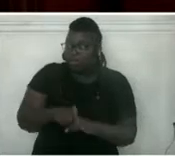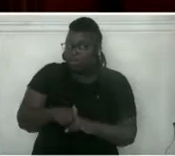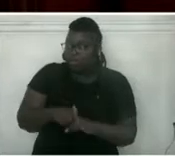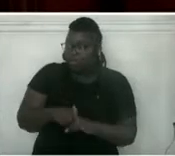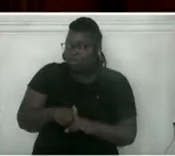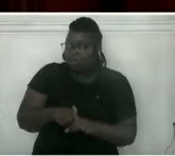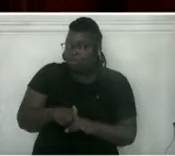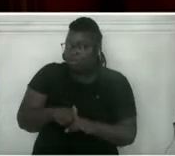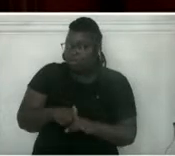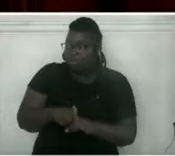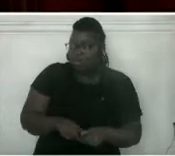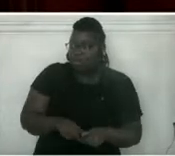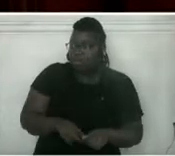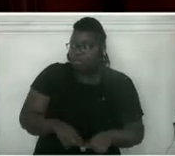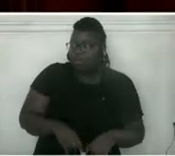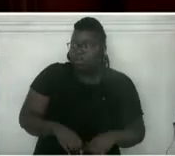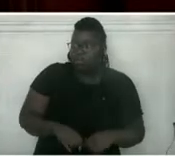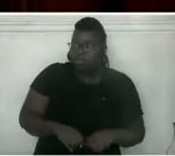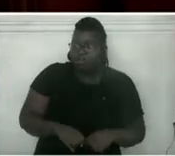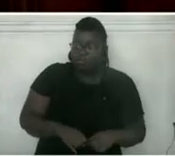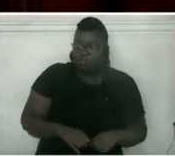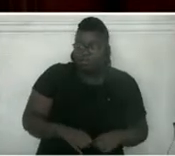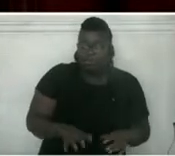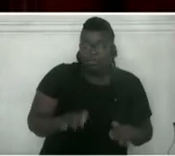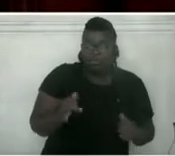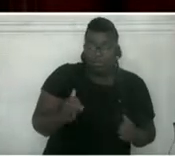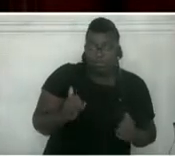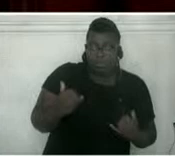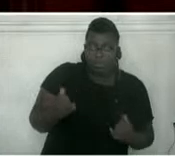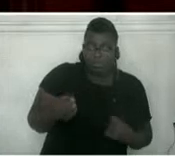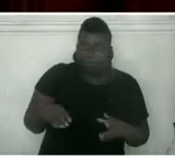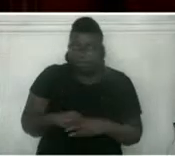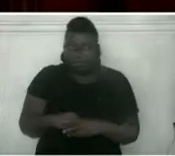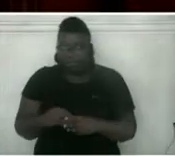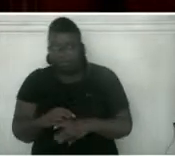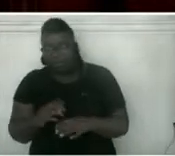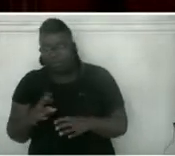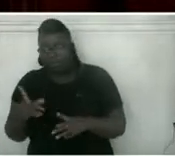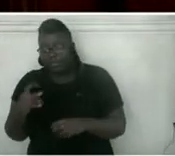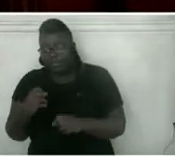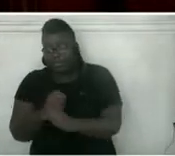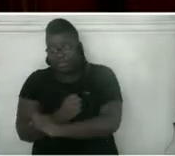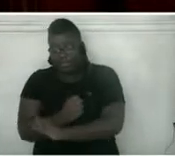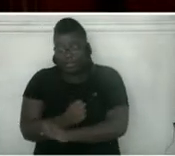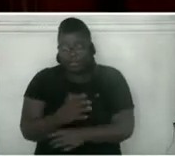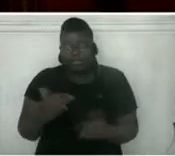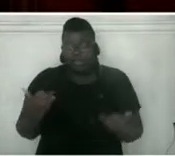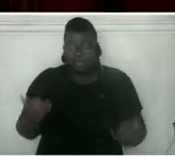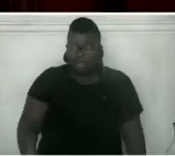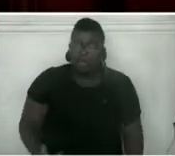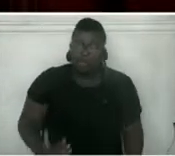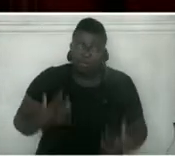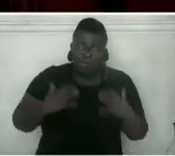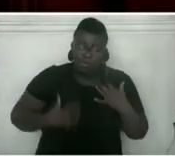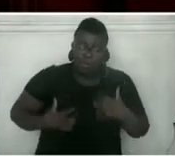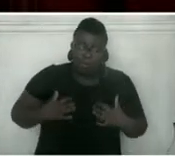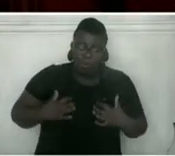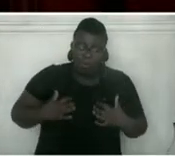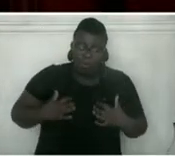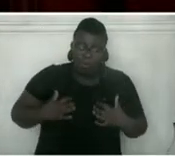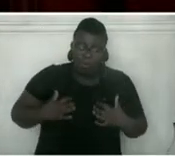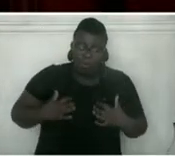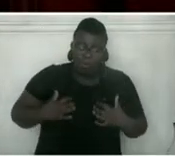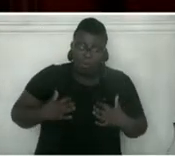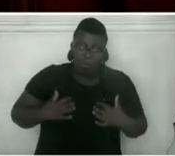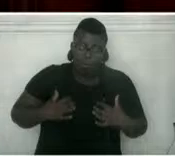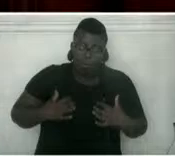the now relatively peaceful taxi industry. Most worrying is the shooting of taxis with